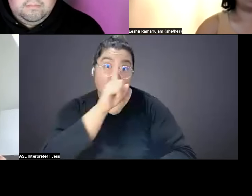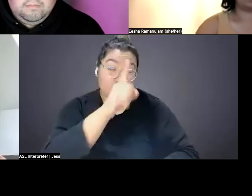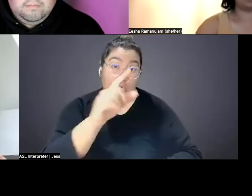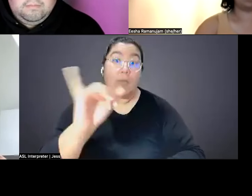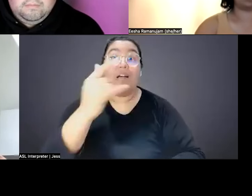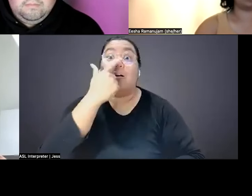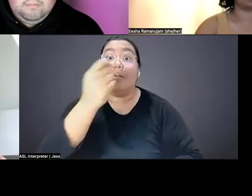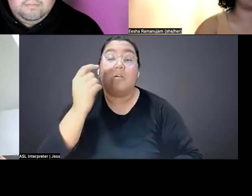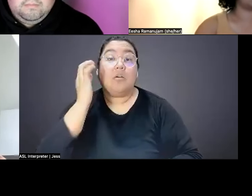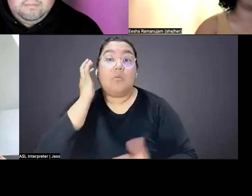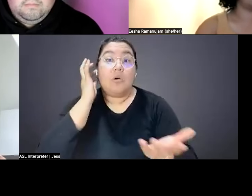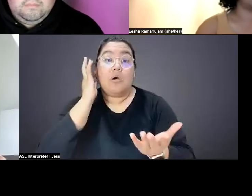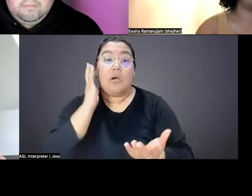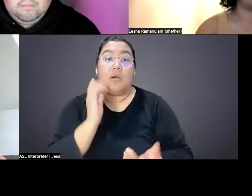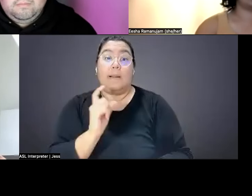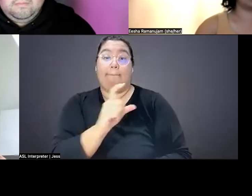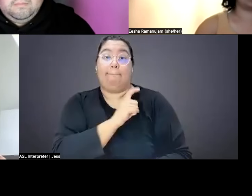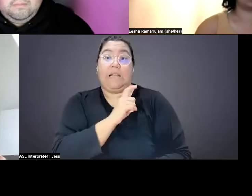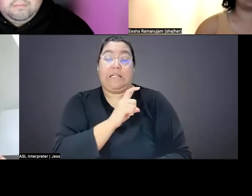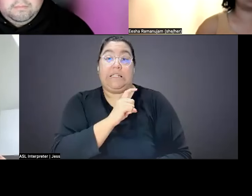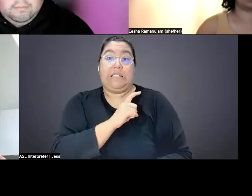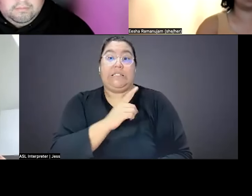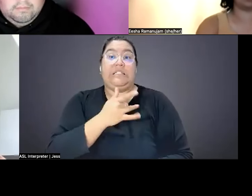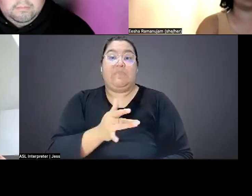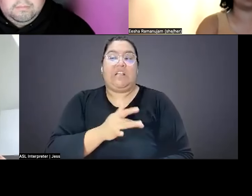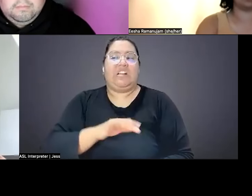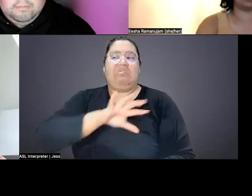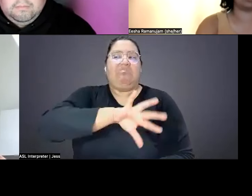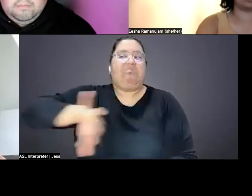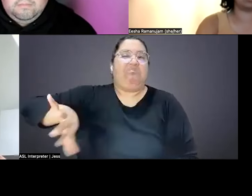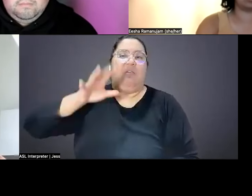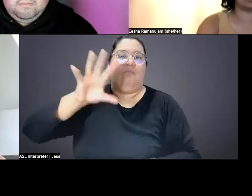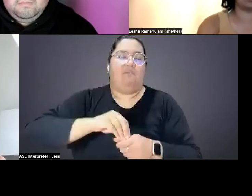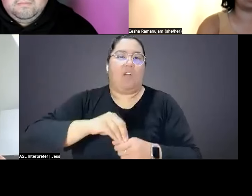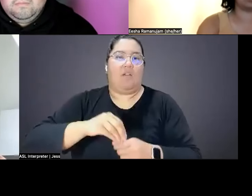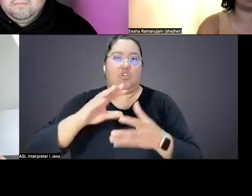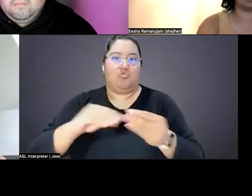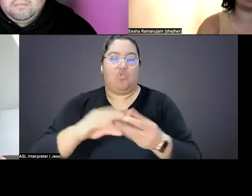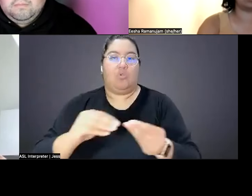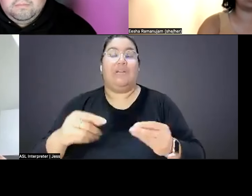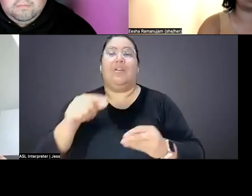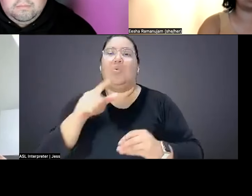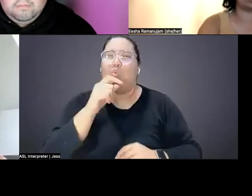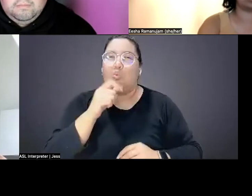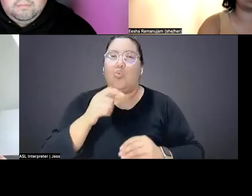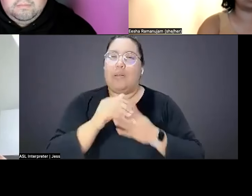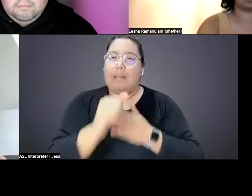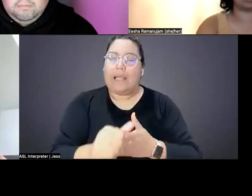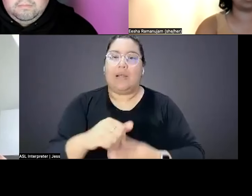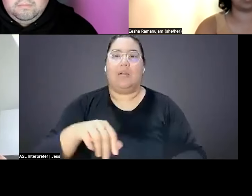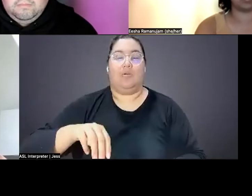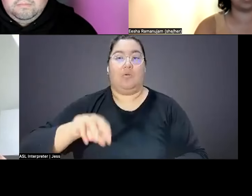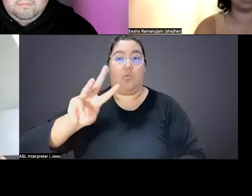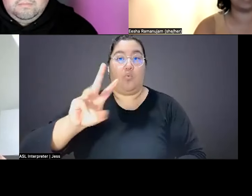the police were actually sidelined in this story. So it was a combination of Walgreens and people